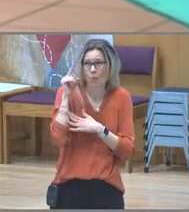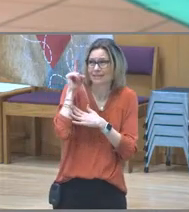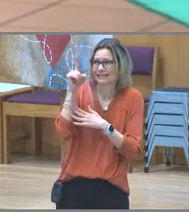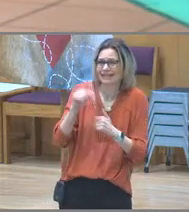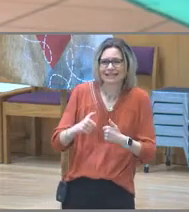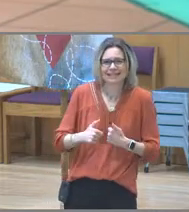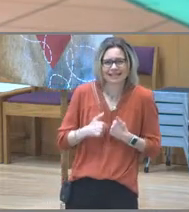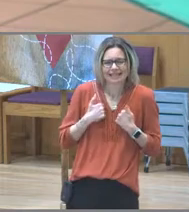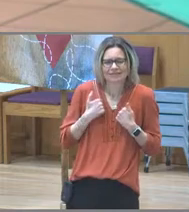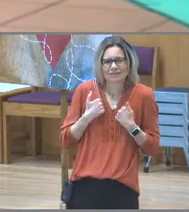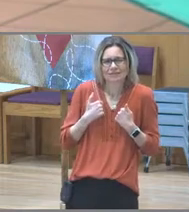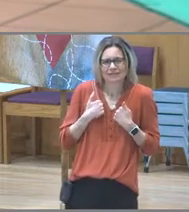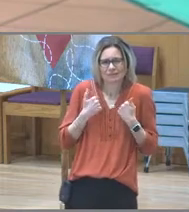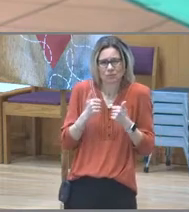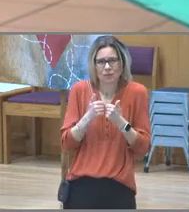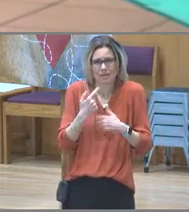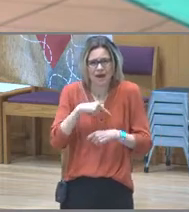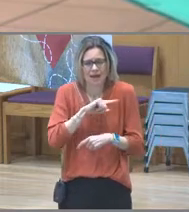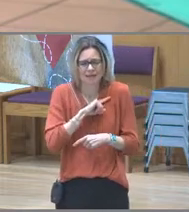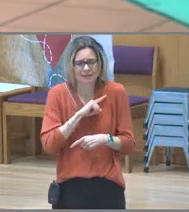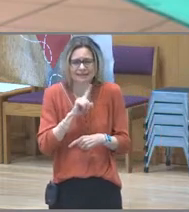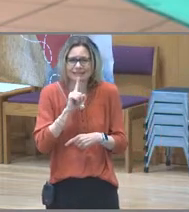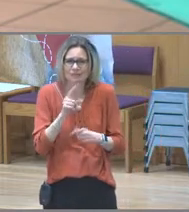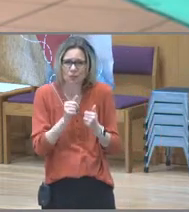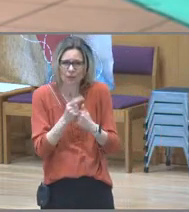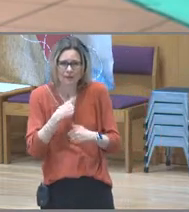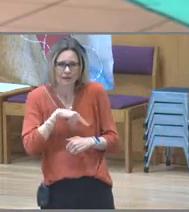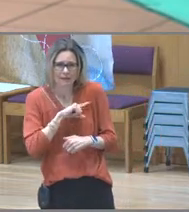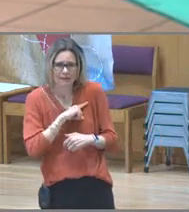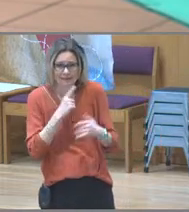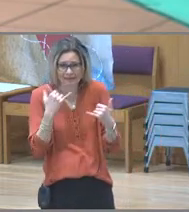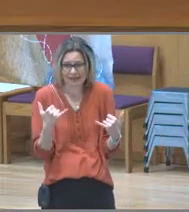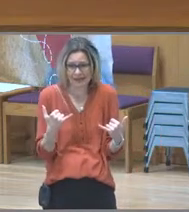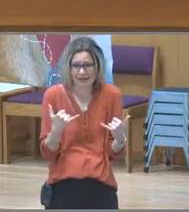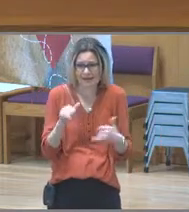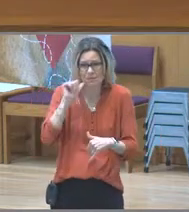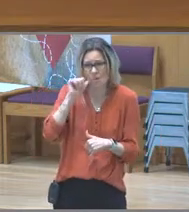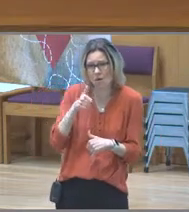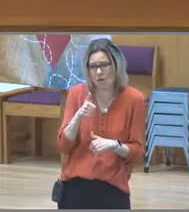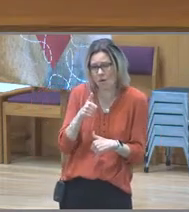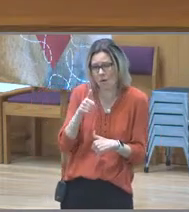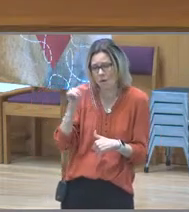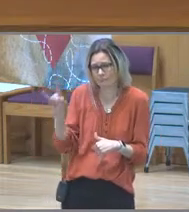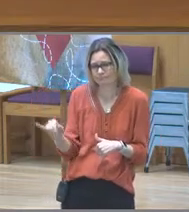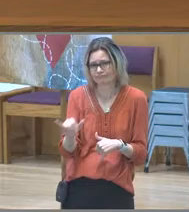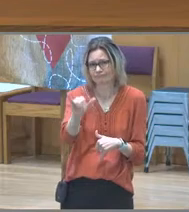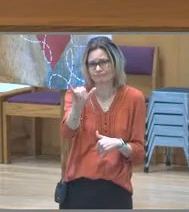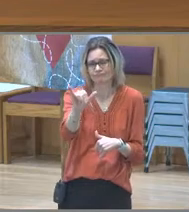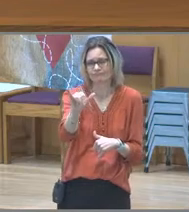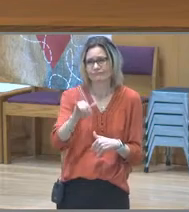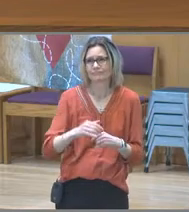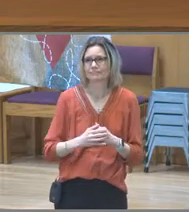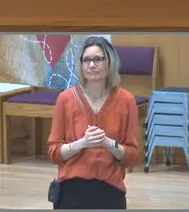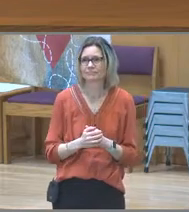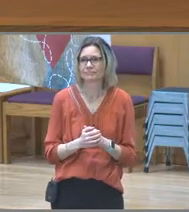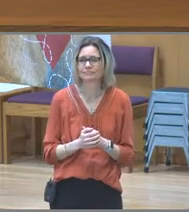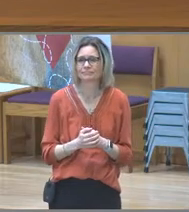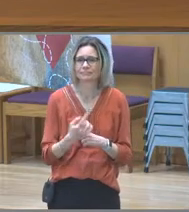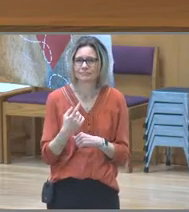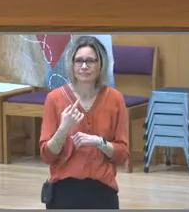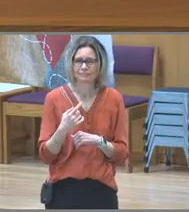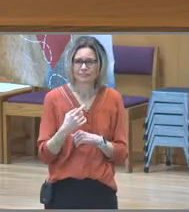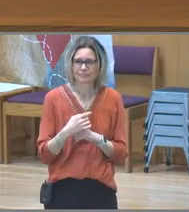He lives with us, is with us, today, tomorrow, and always. We are